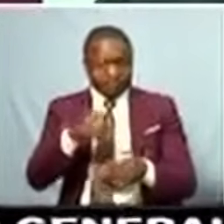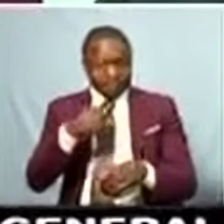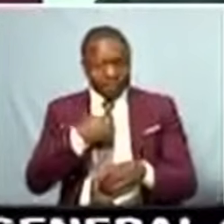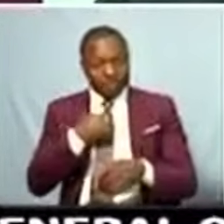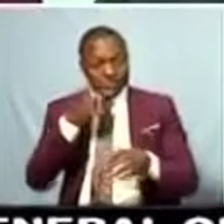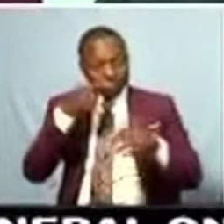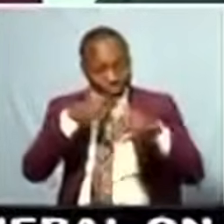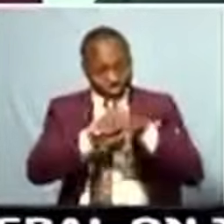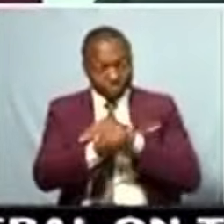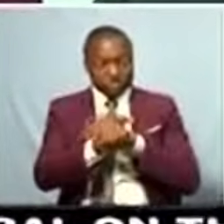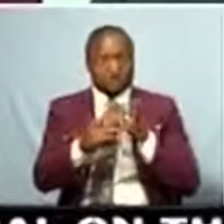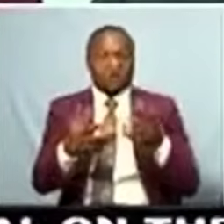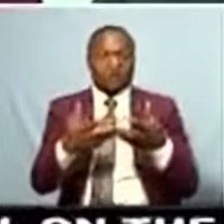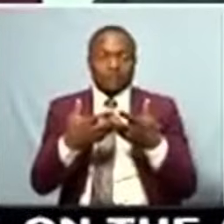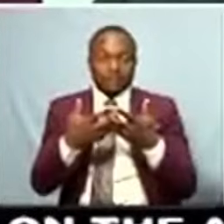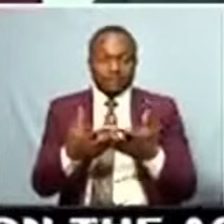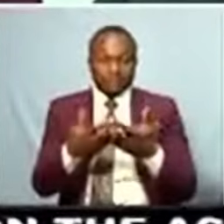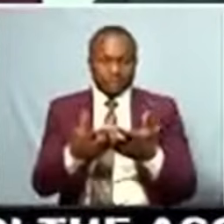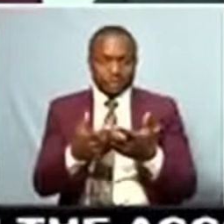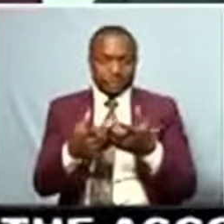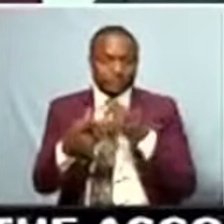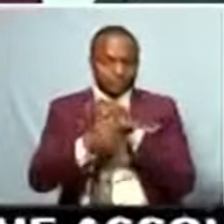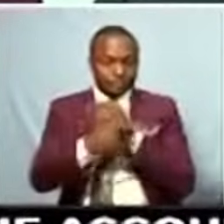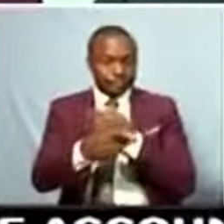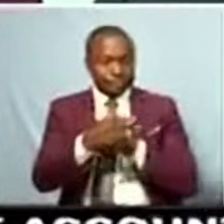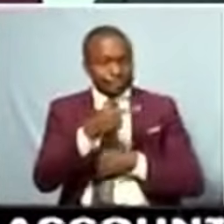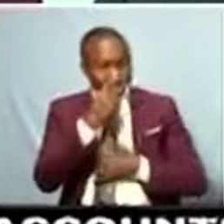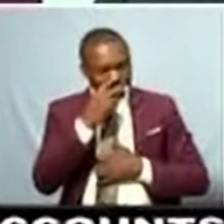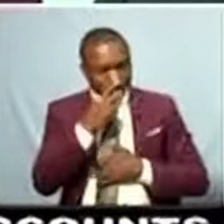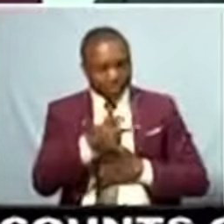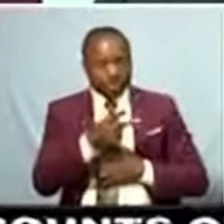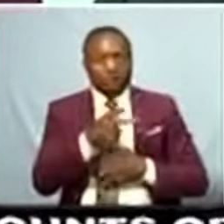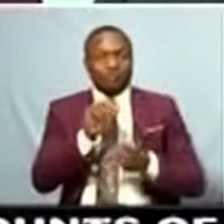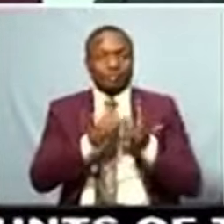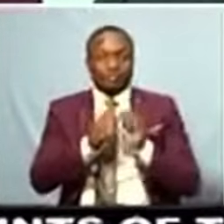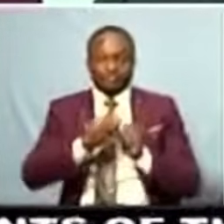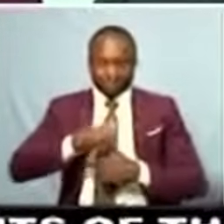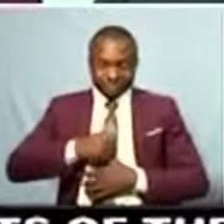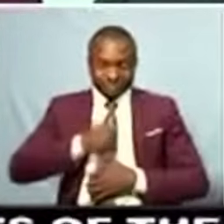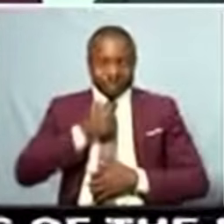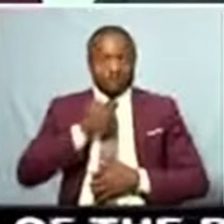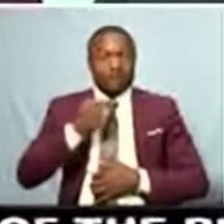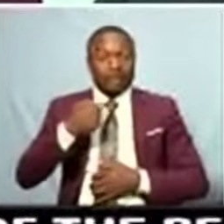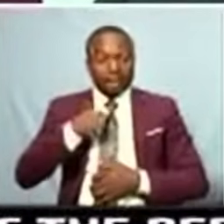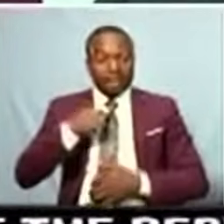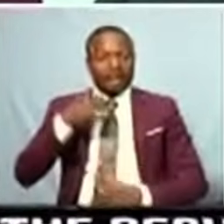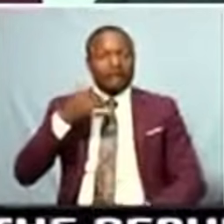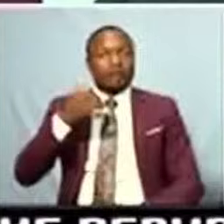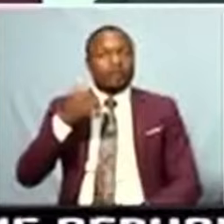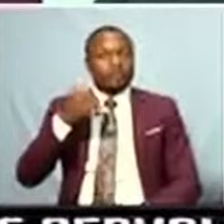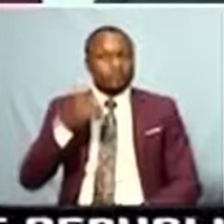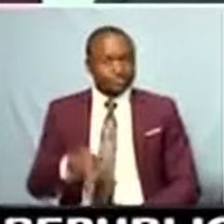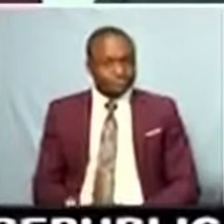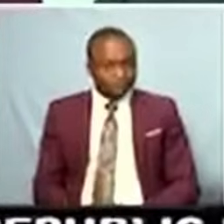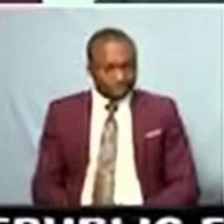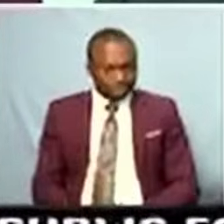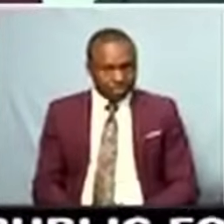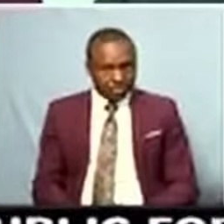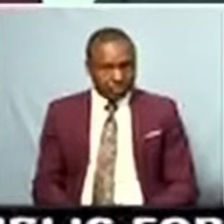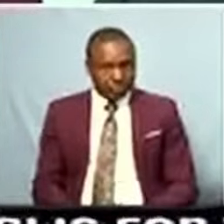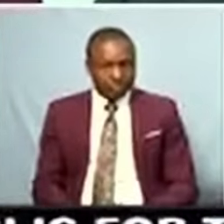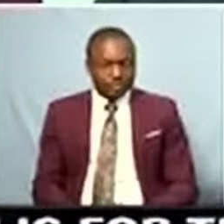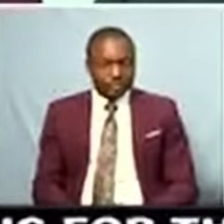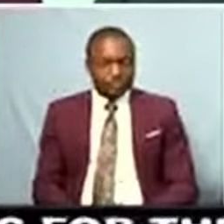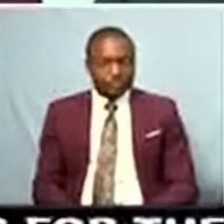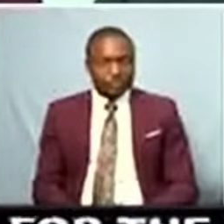department and saw the problem myself. I called the